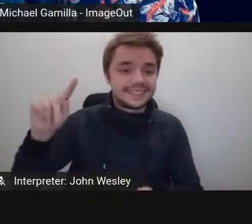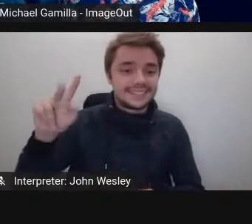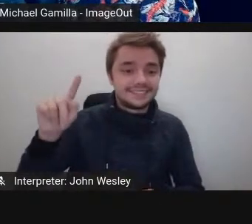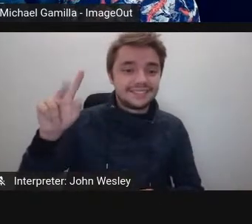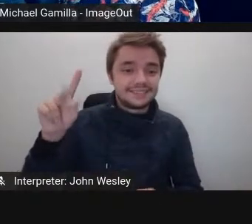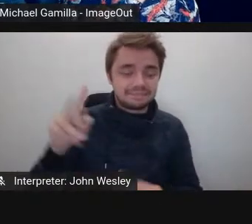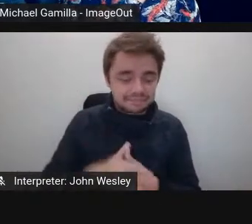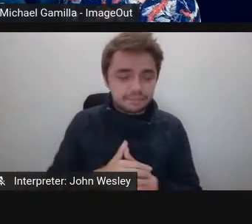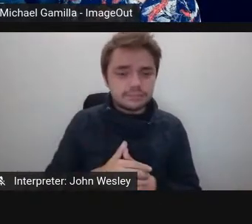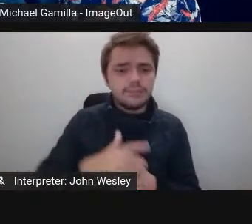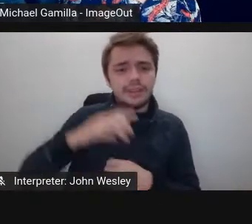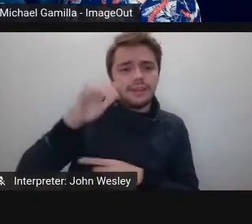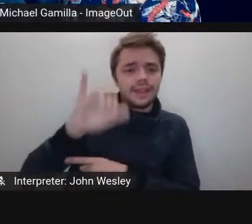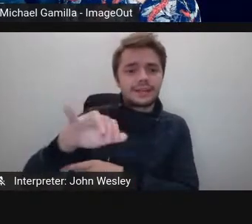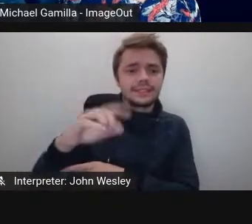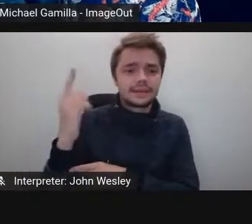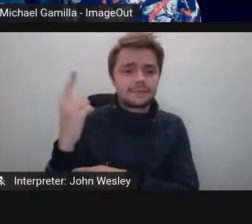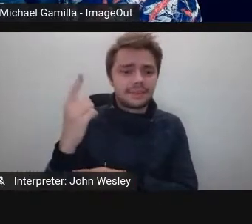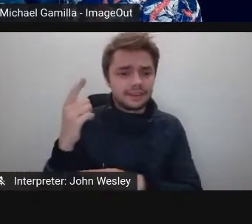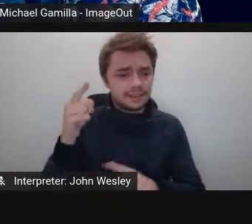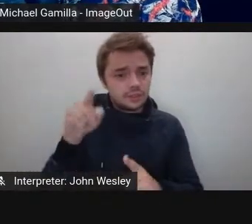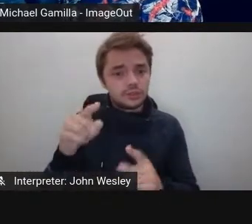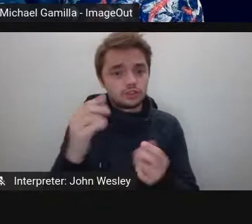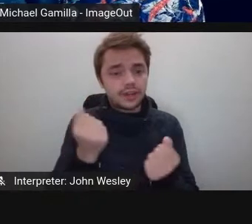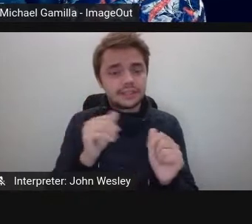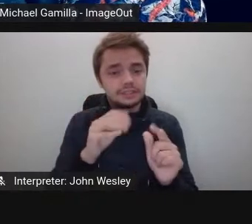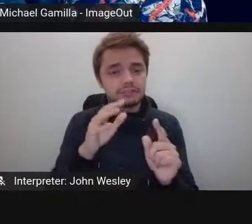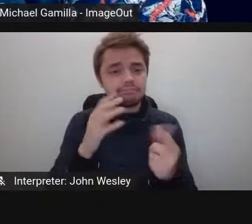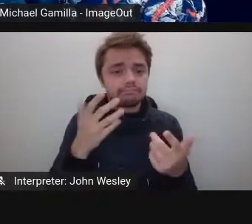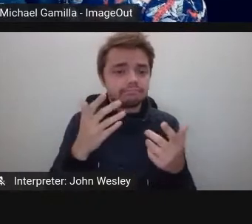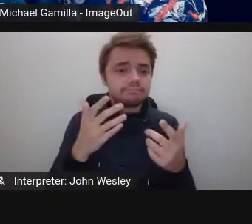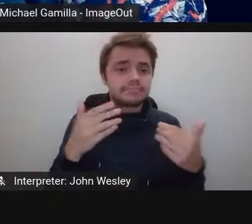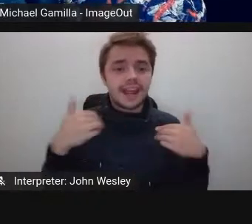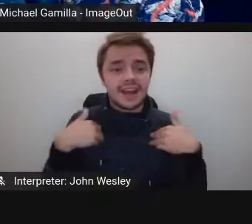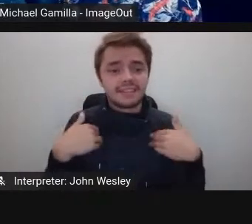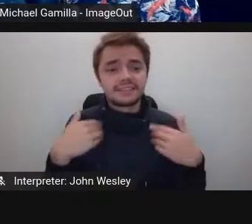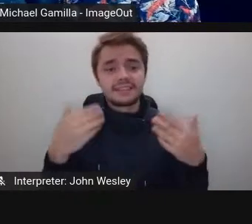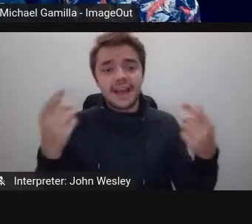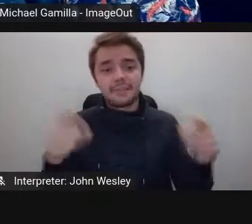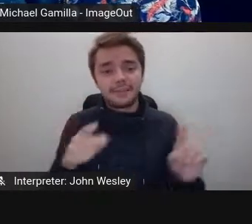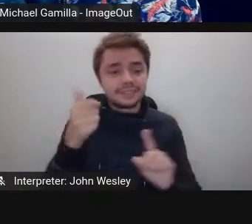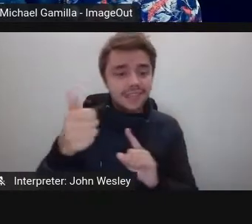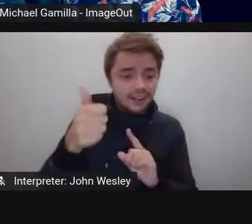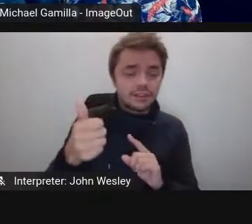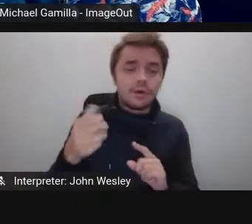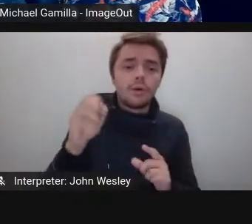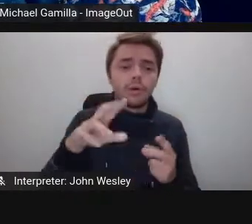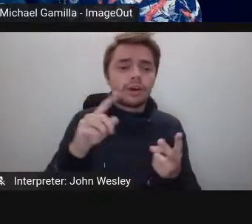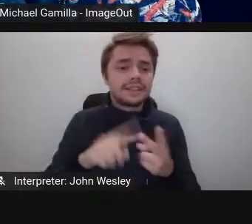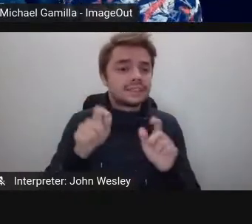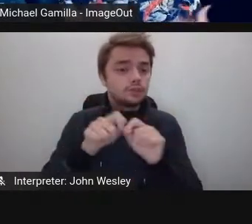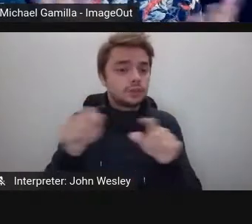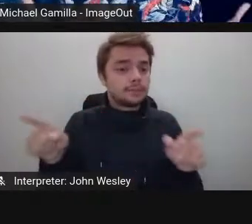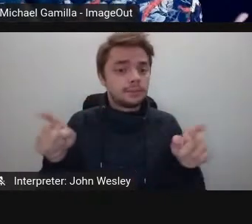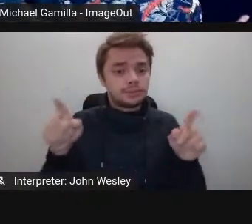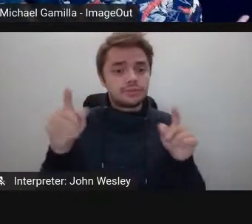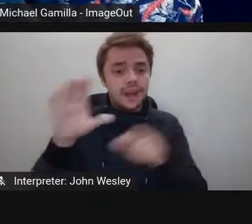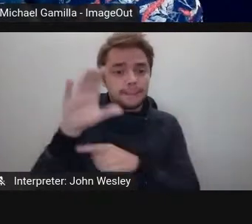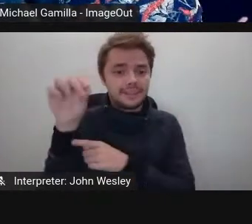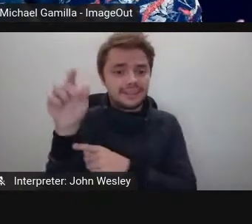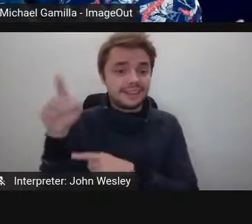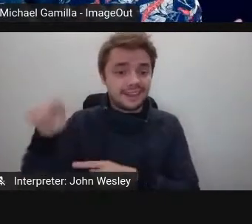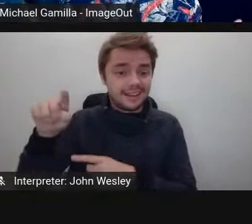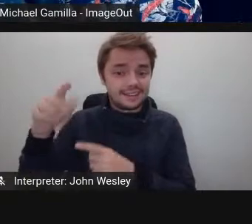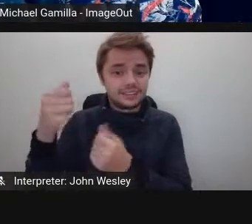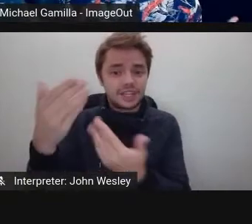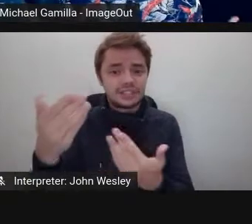something that you pursued yourself? Or was that something that your distributor suggested? did you want to be, because